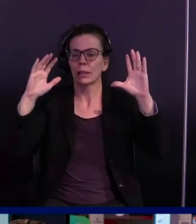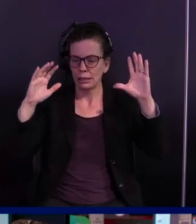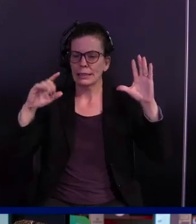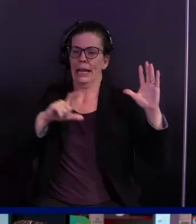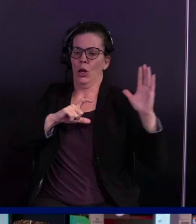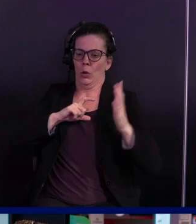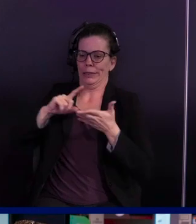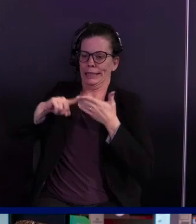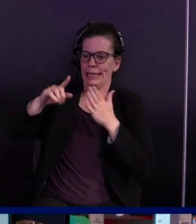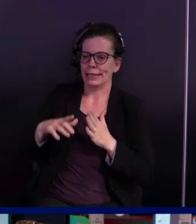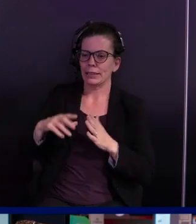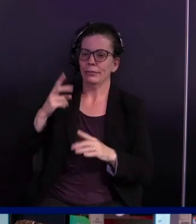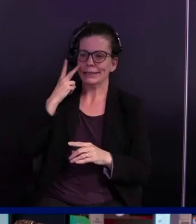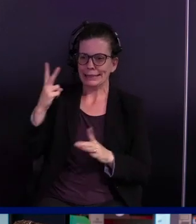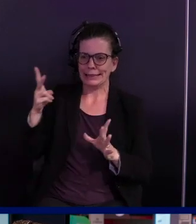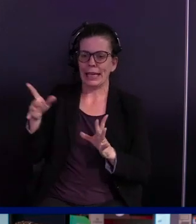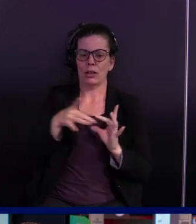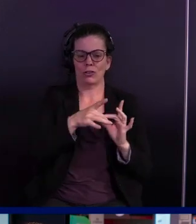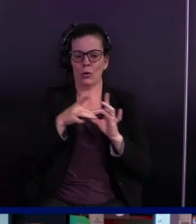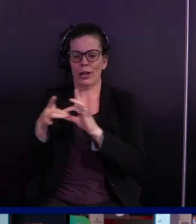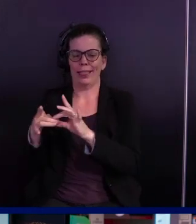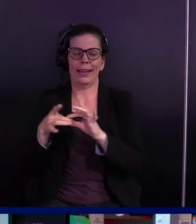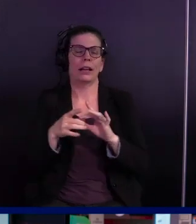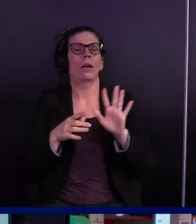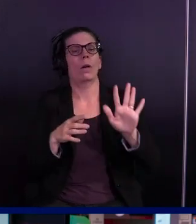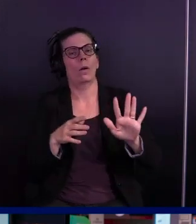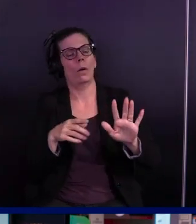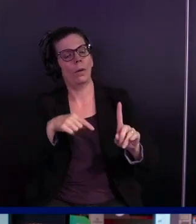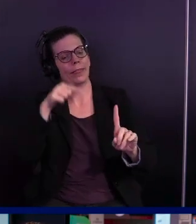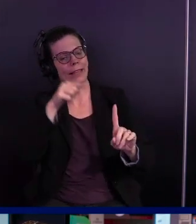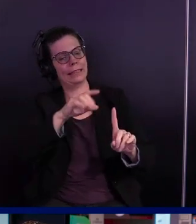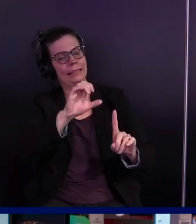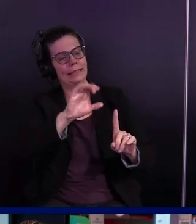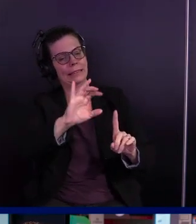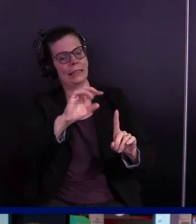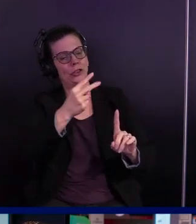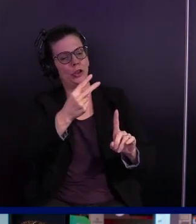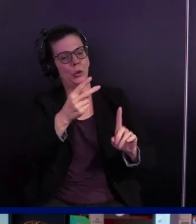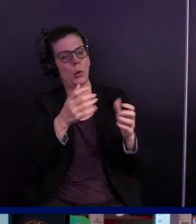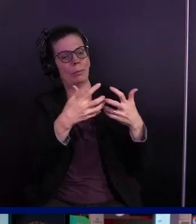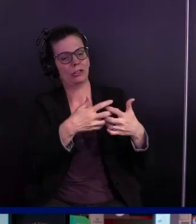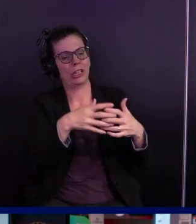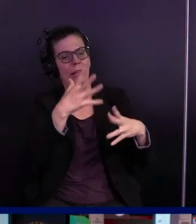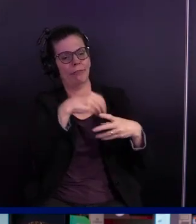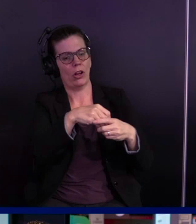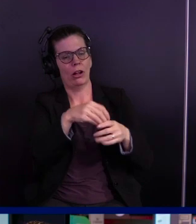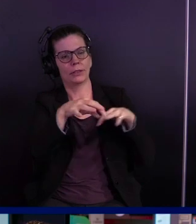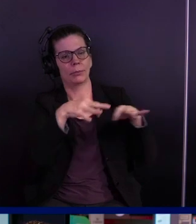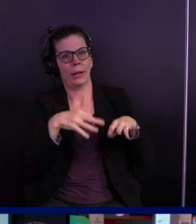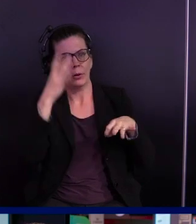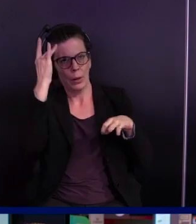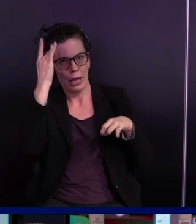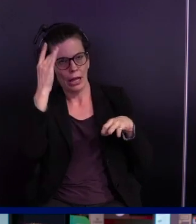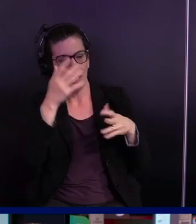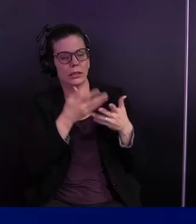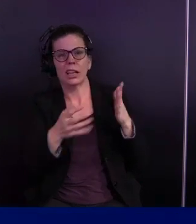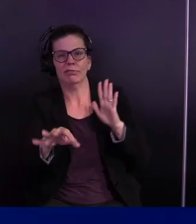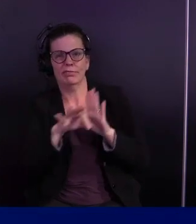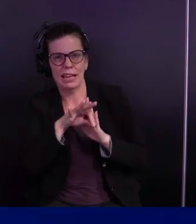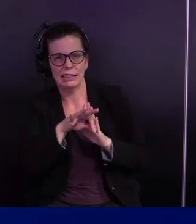see that and correlate those two and say, hey, we think this EC2 machine's involved, and here's why, and here's some of the